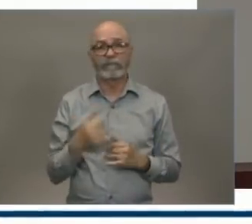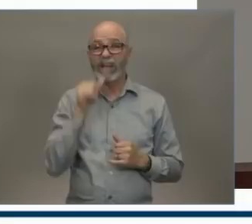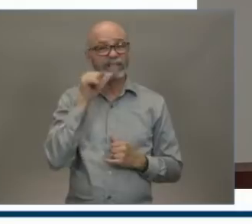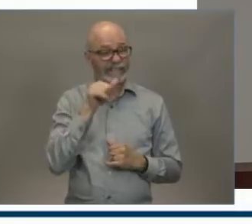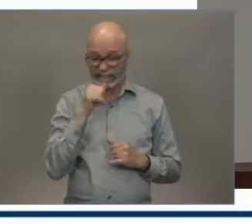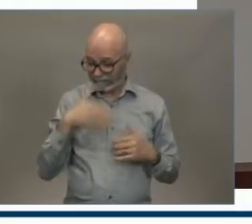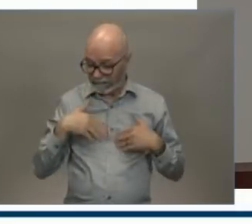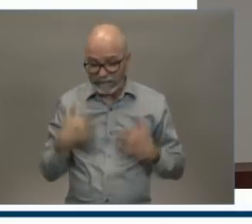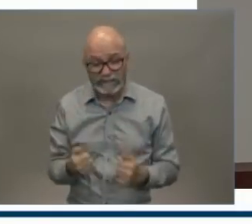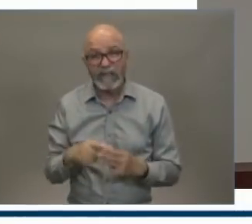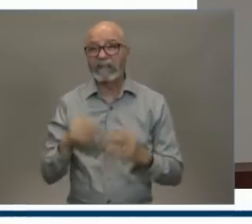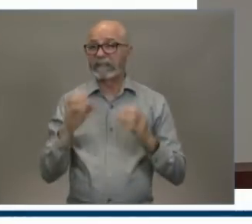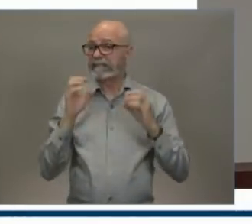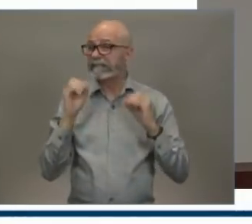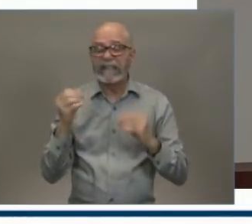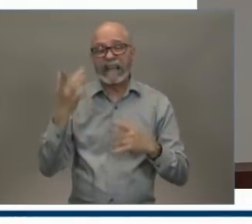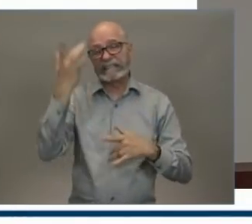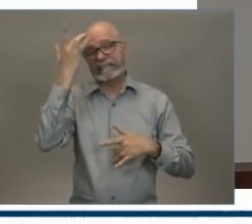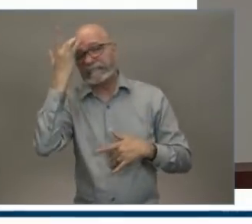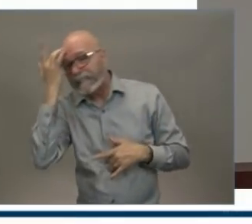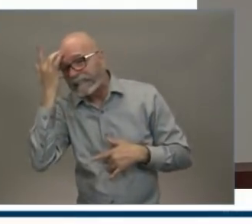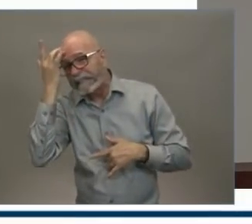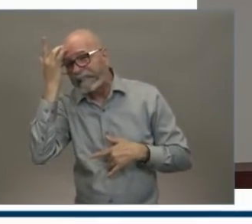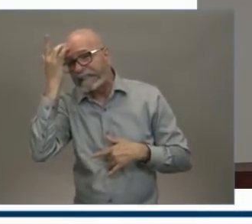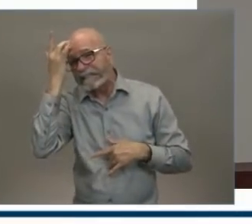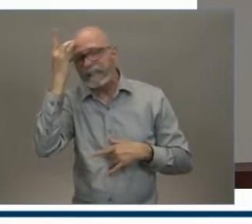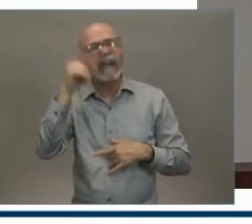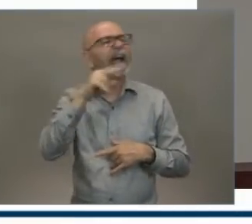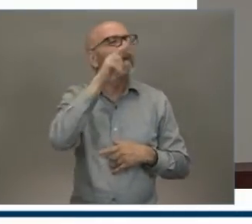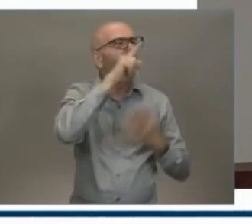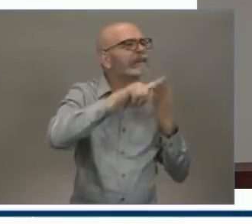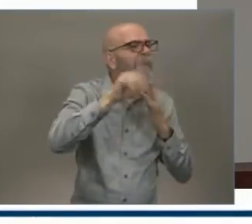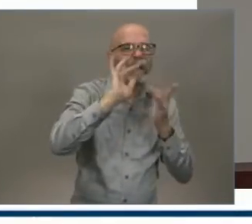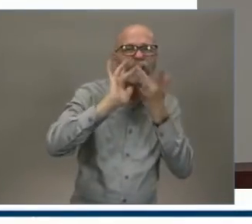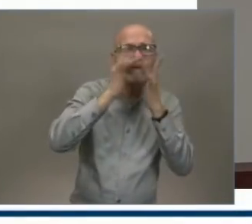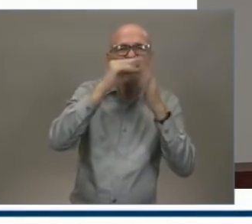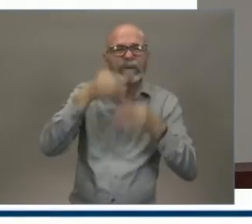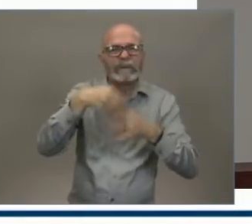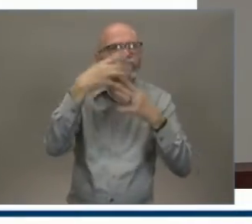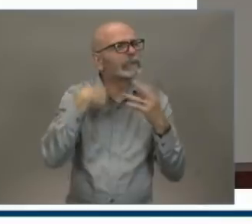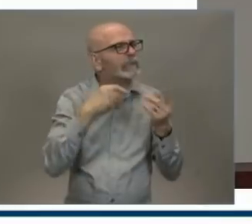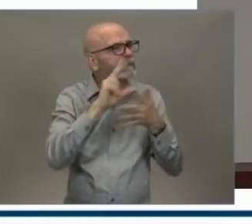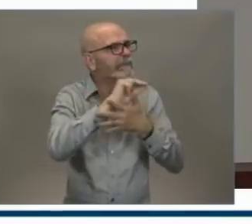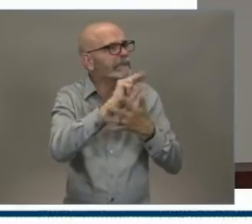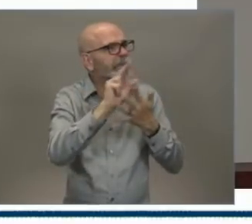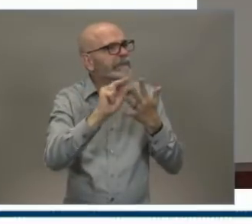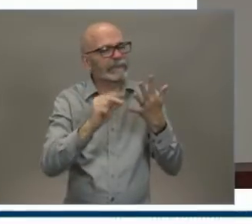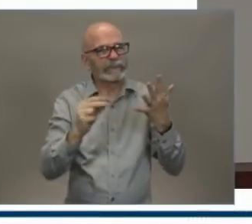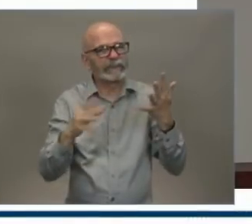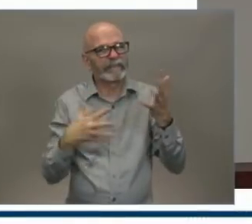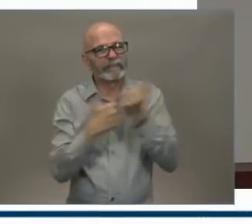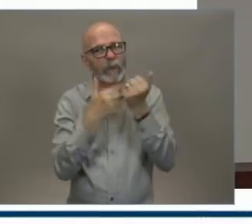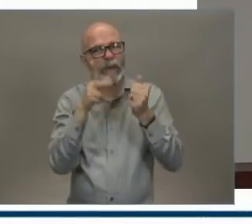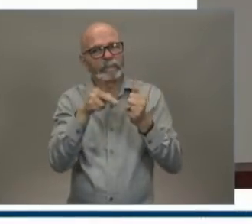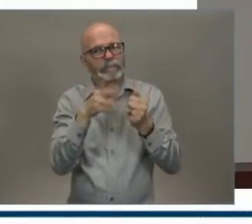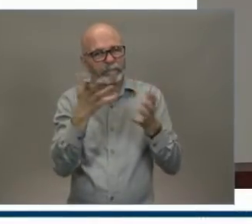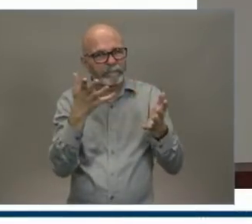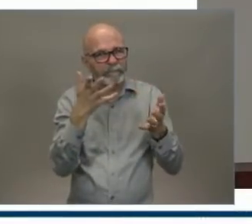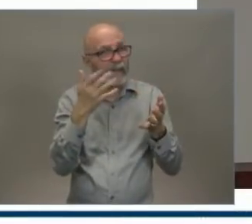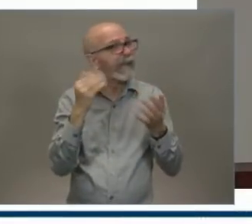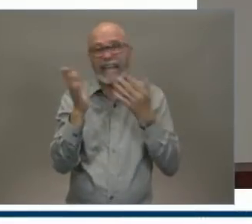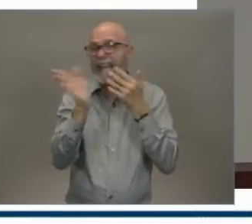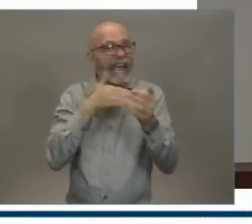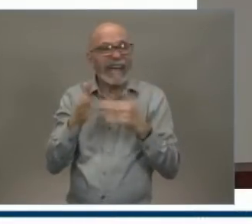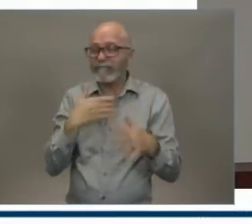do the online COVID self-screening and get direction on testing. And even if you don't have symptoms, we welcome you and encourage you to